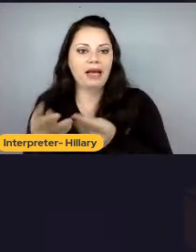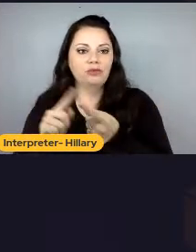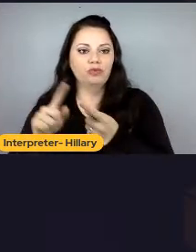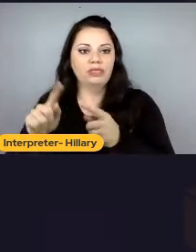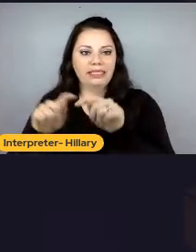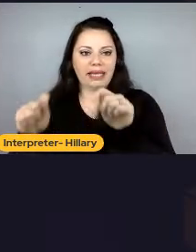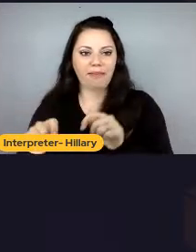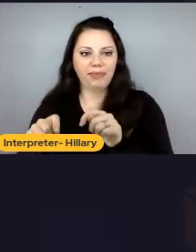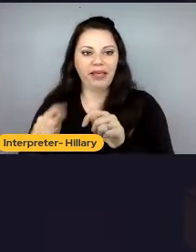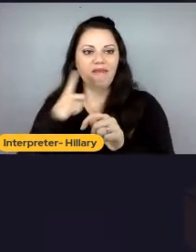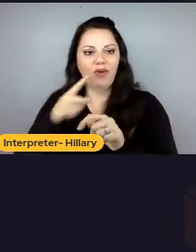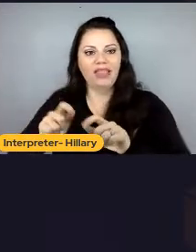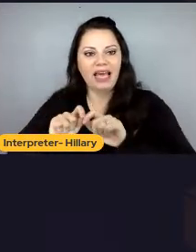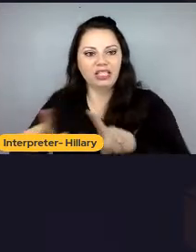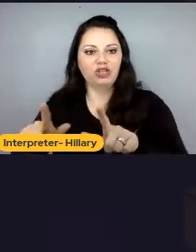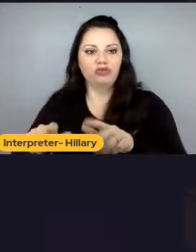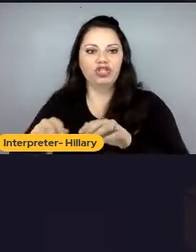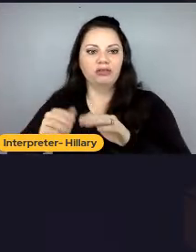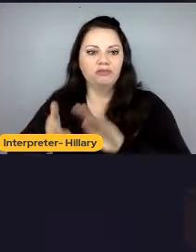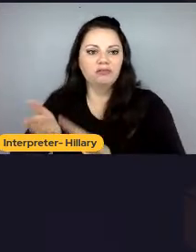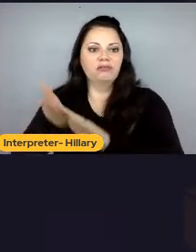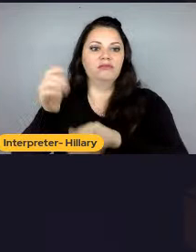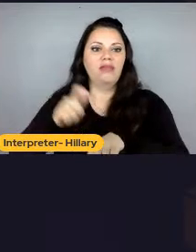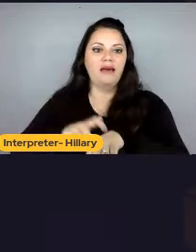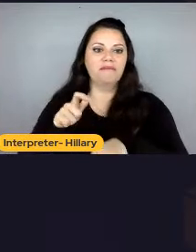at the execution time of the stack.